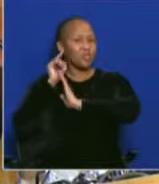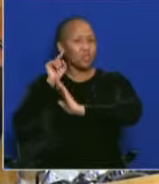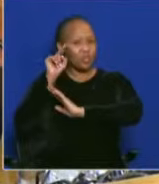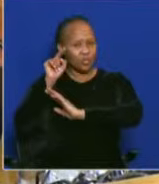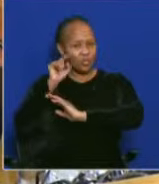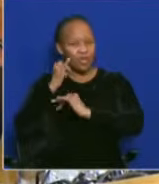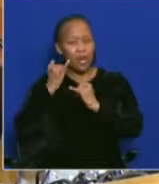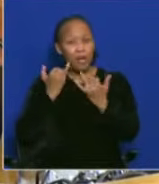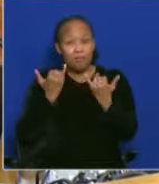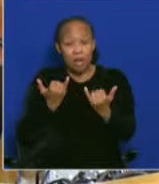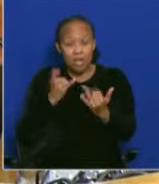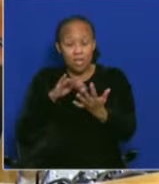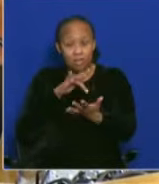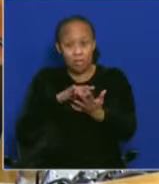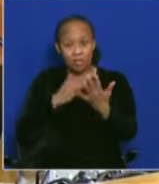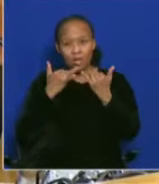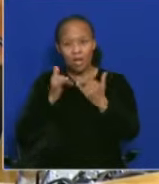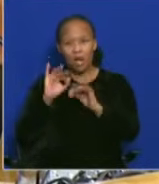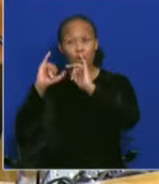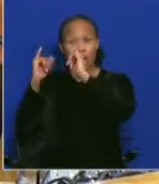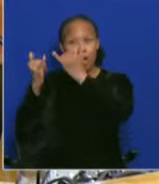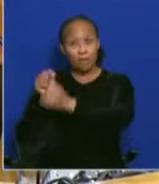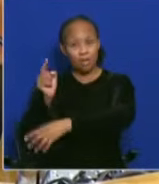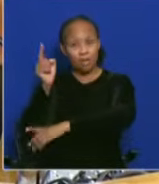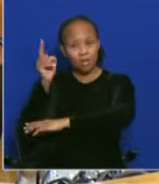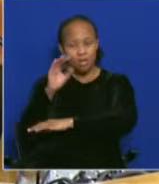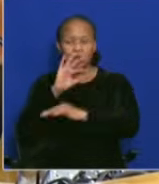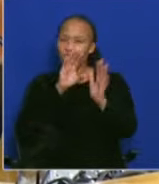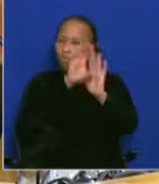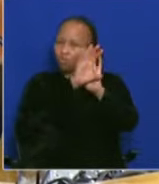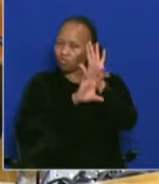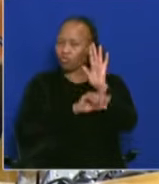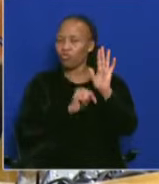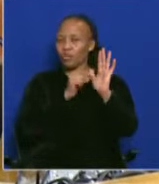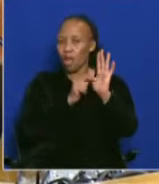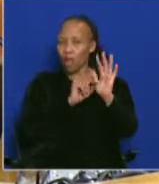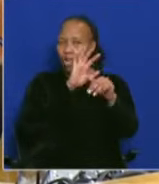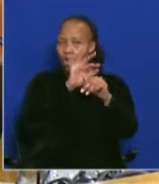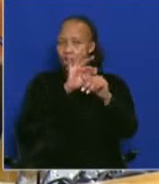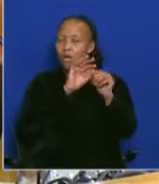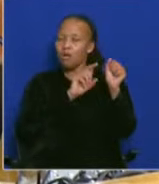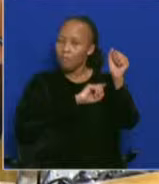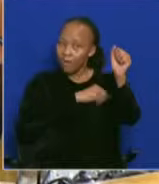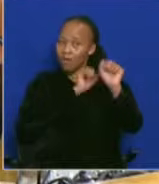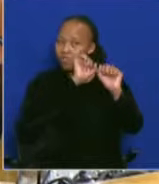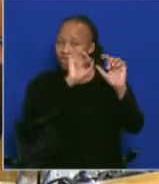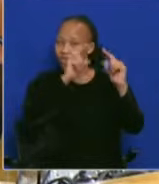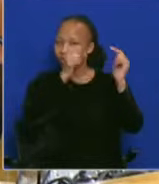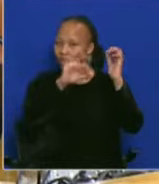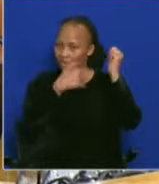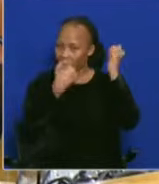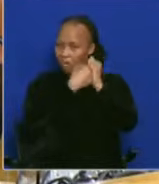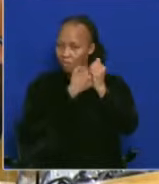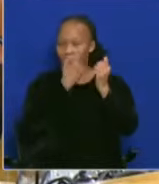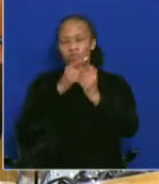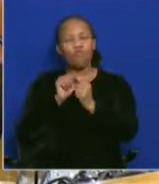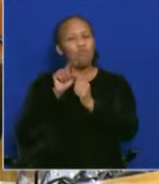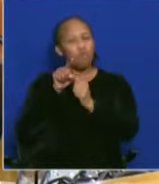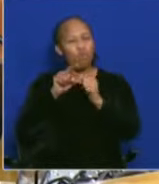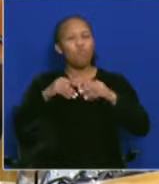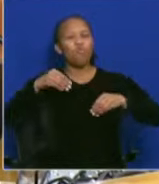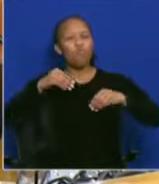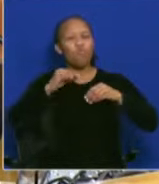Links supports the Commission's constitutional mandate to investigate criminality, corruption, and political interference within the criminal